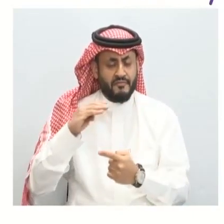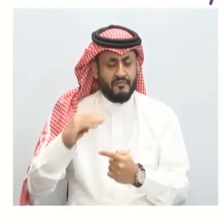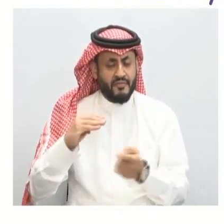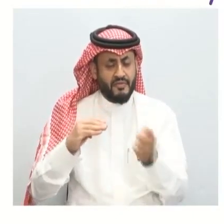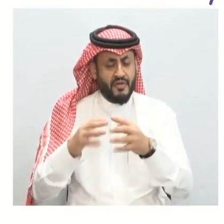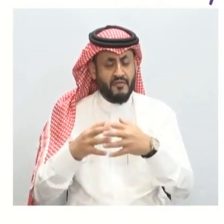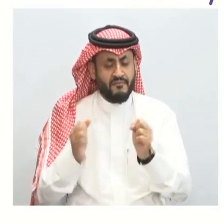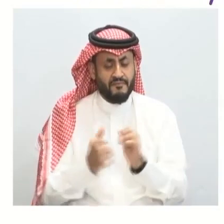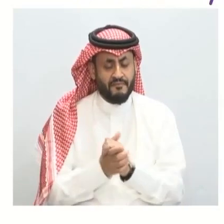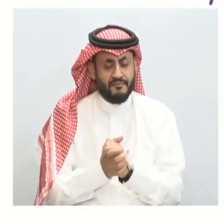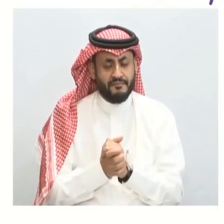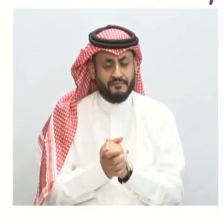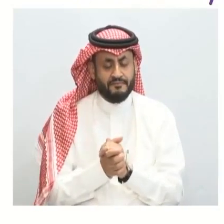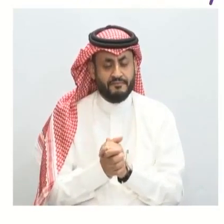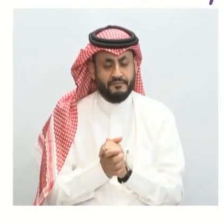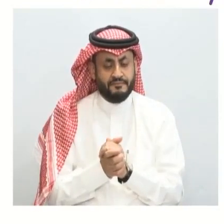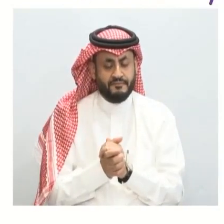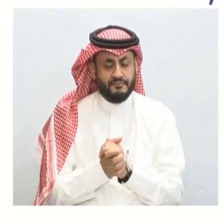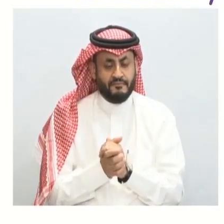also for vocabulary.